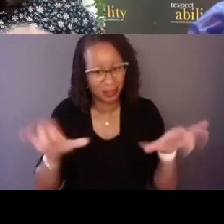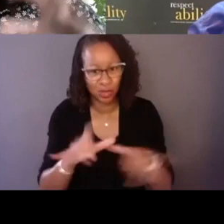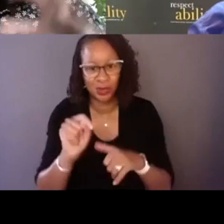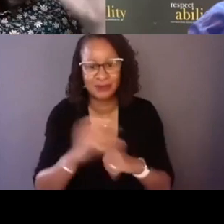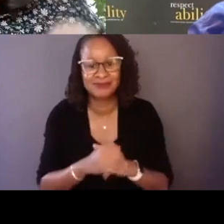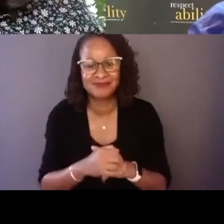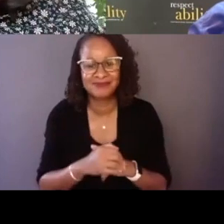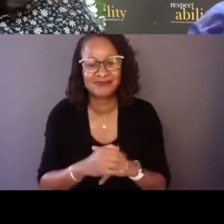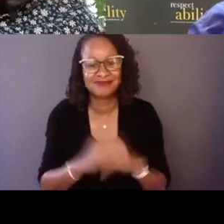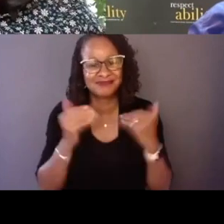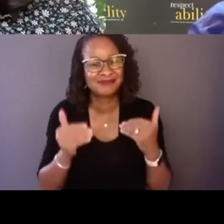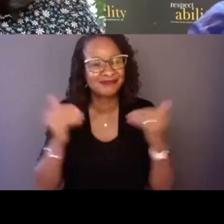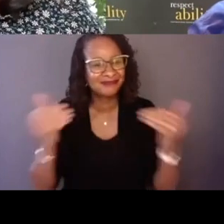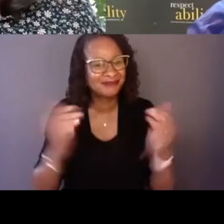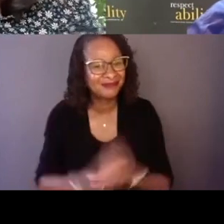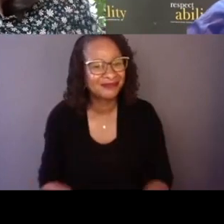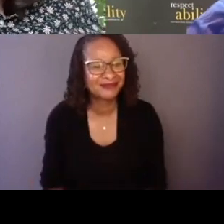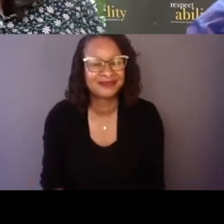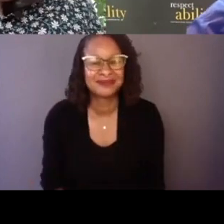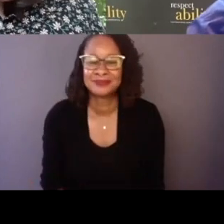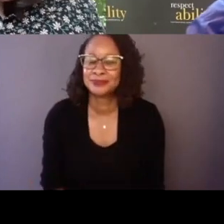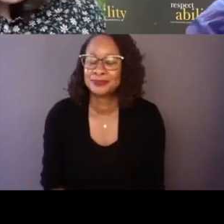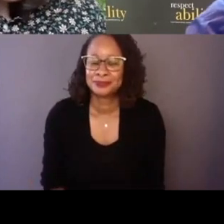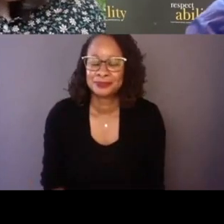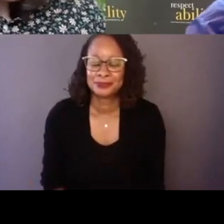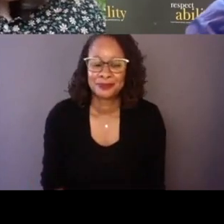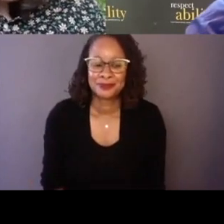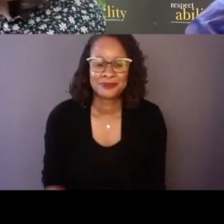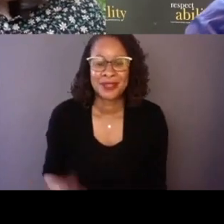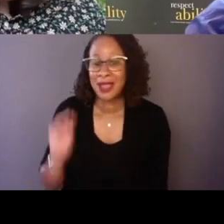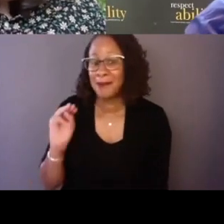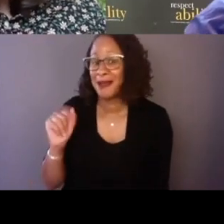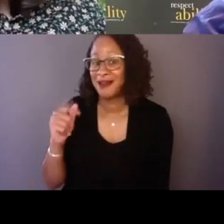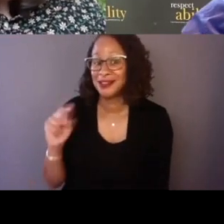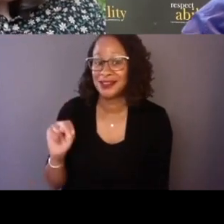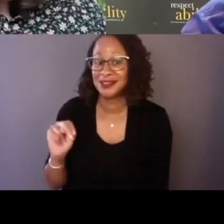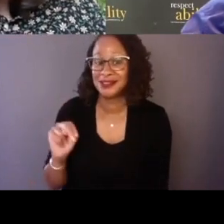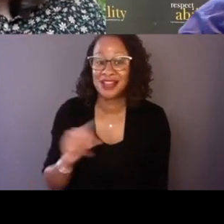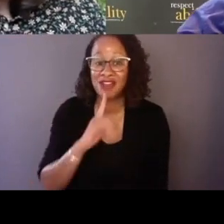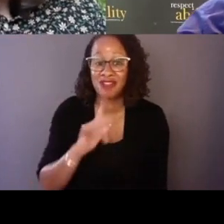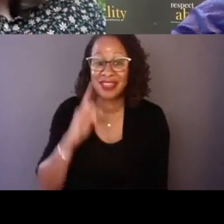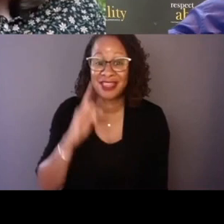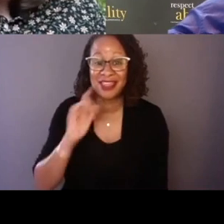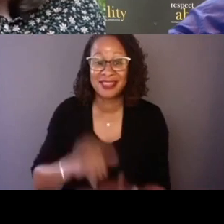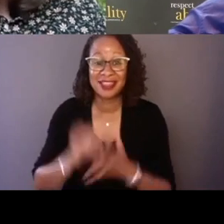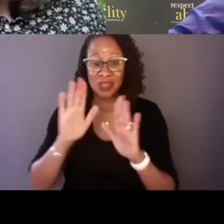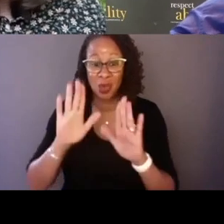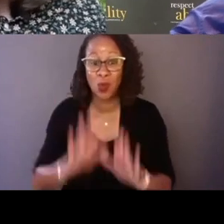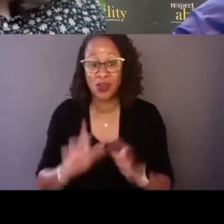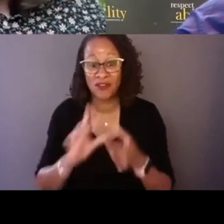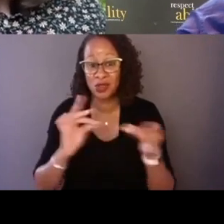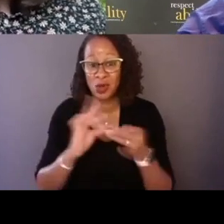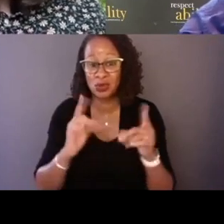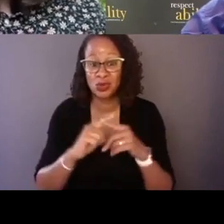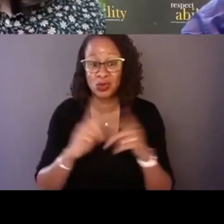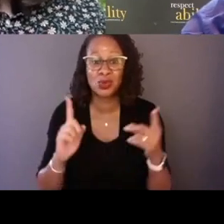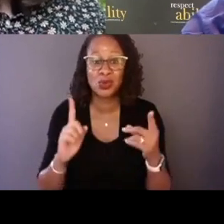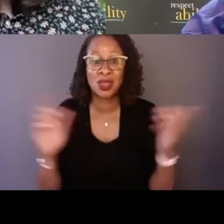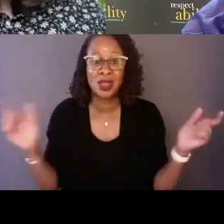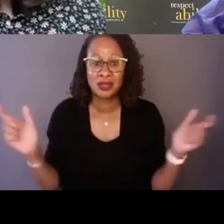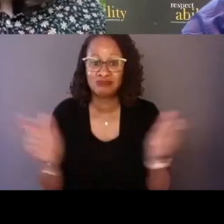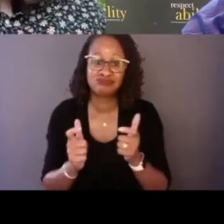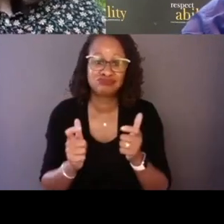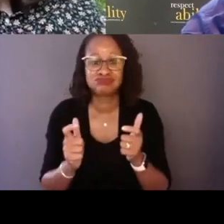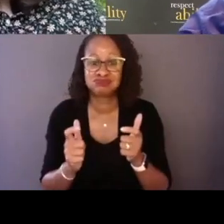So I'll stop with that. I really feel like that's actually a great note on which to bring us